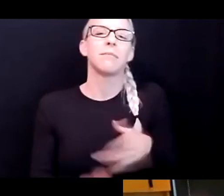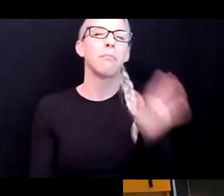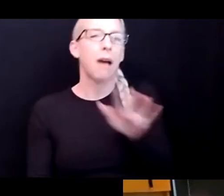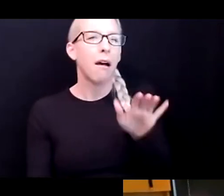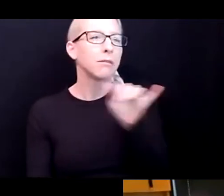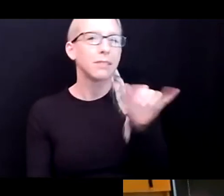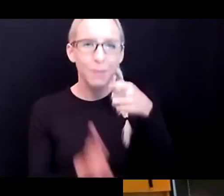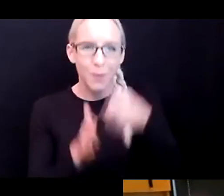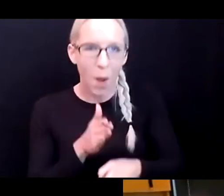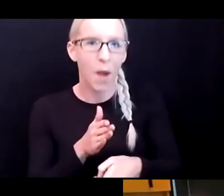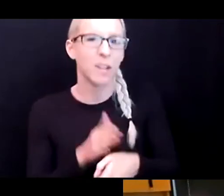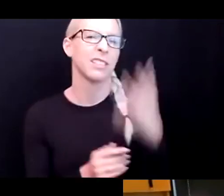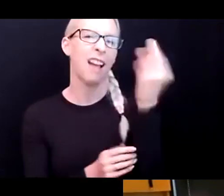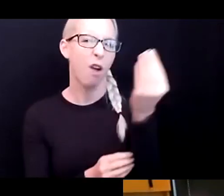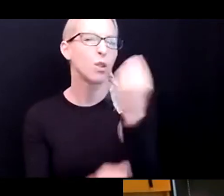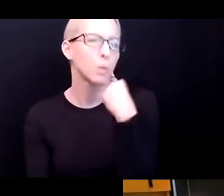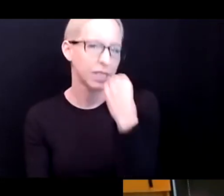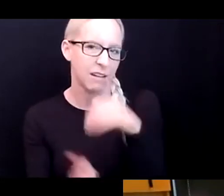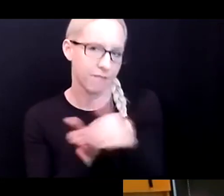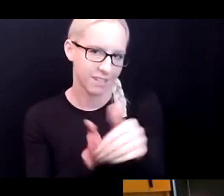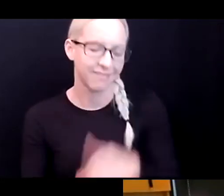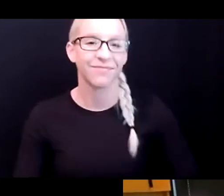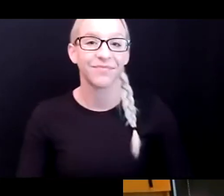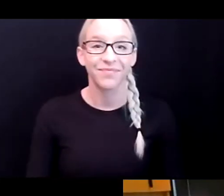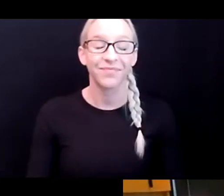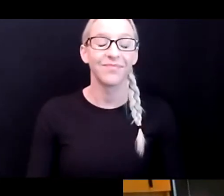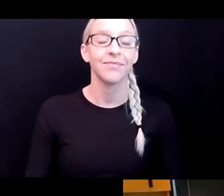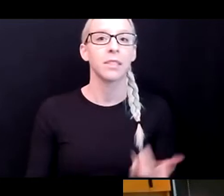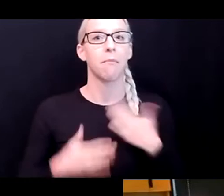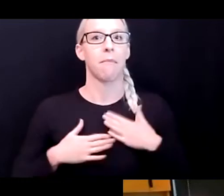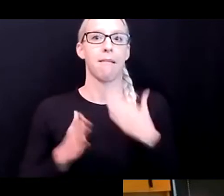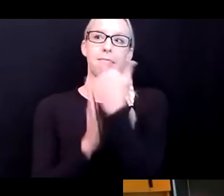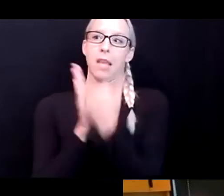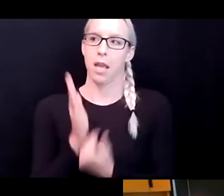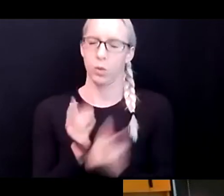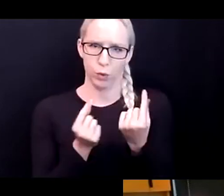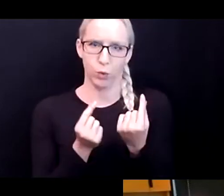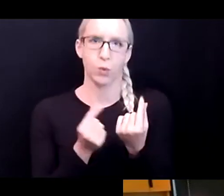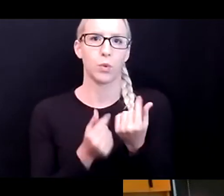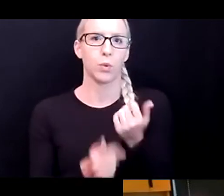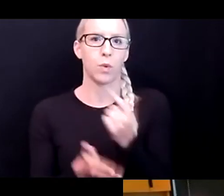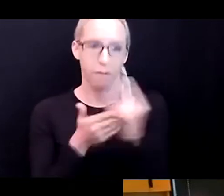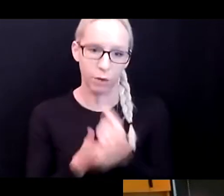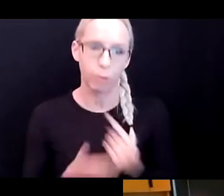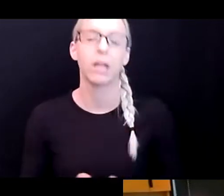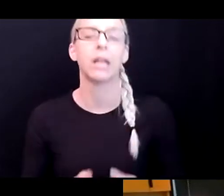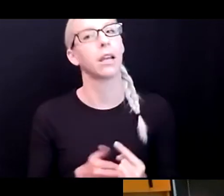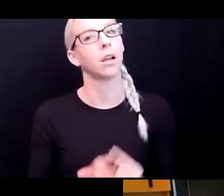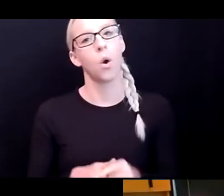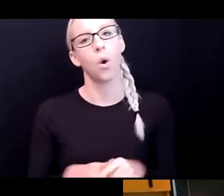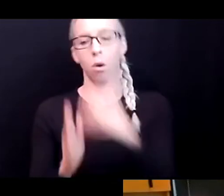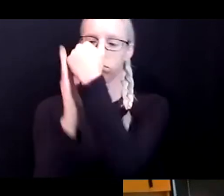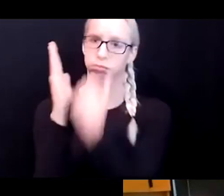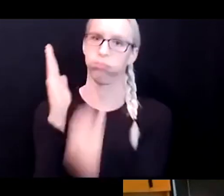is his monthly contribution. I have a very long to-do list every week. And putting money into an investment account is not on the top of my list